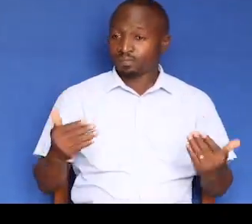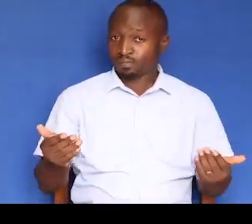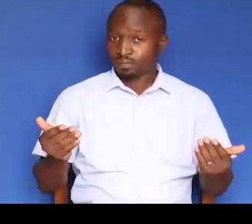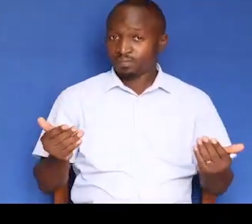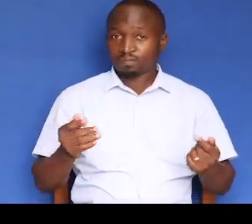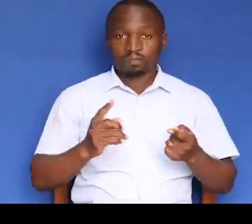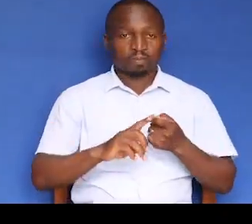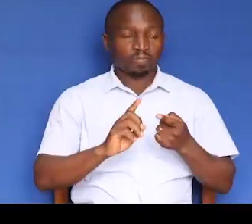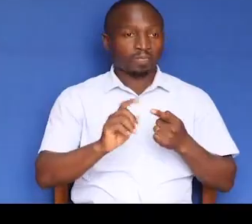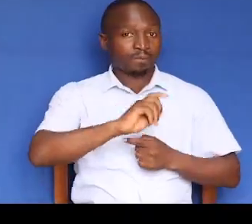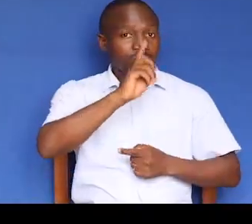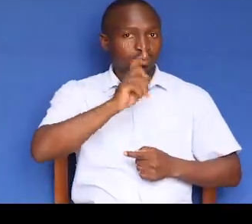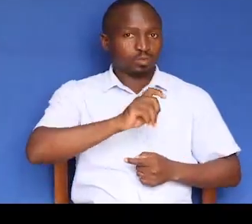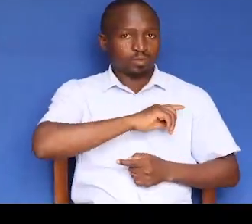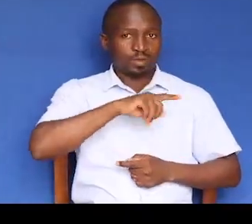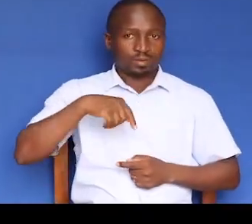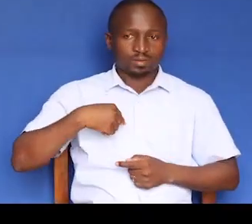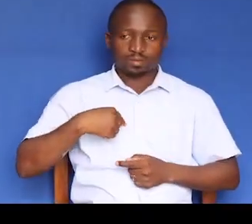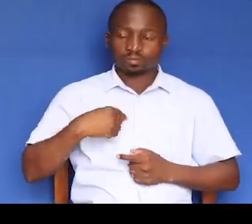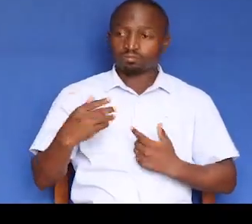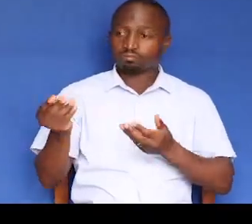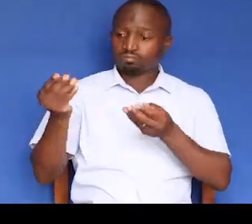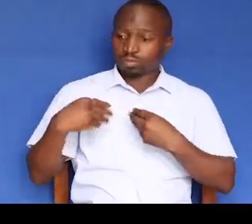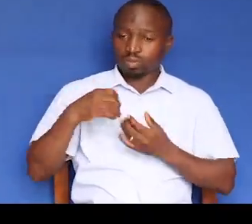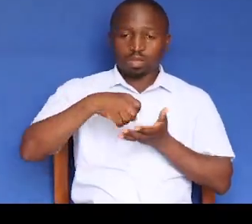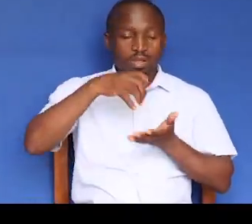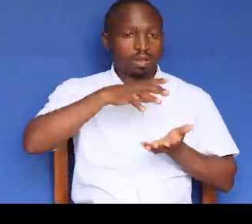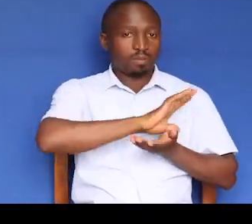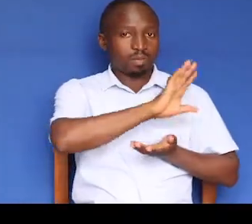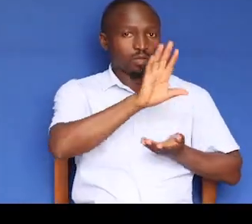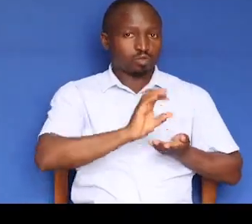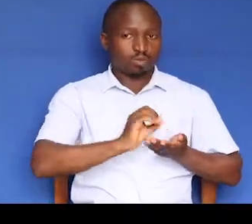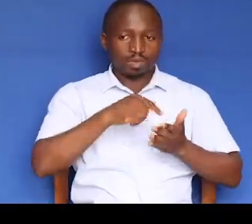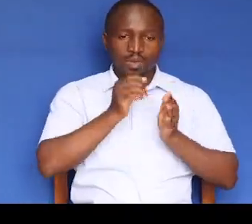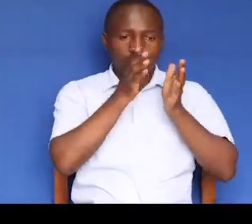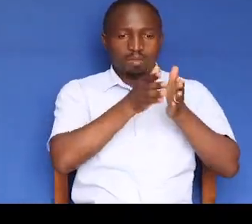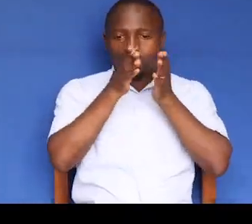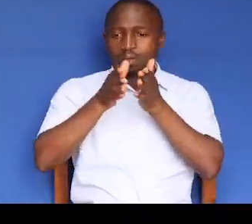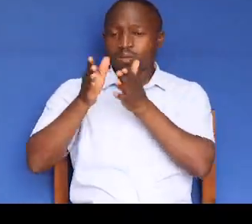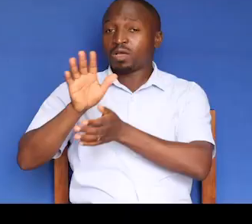so from our question, we were given total costs at all levels.